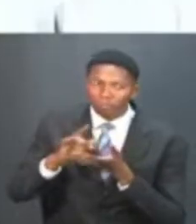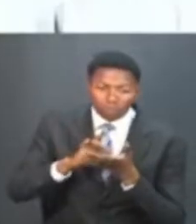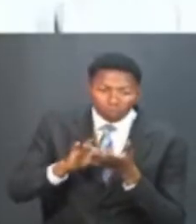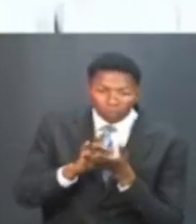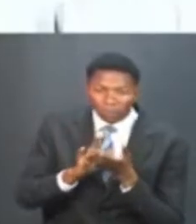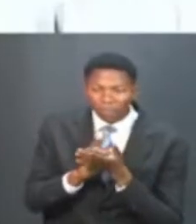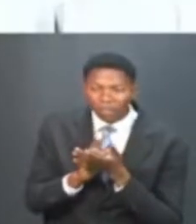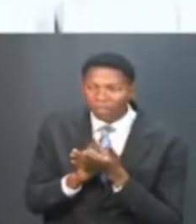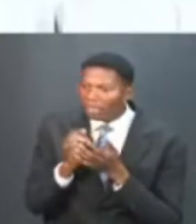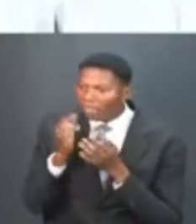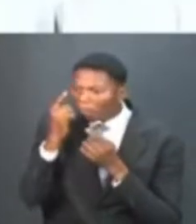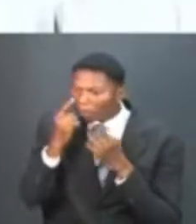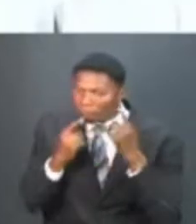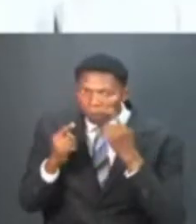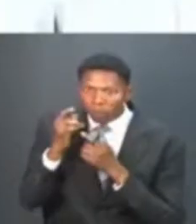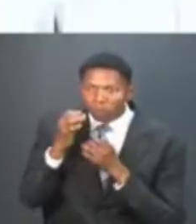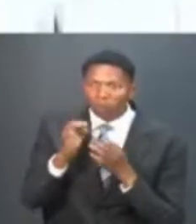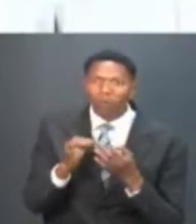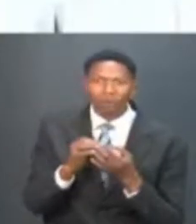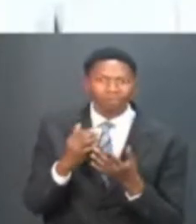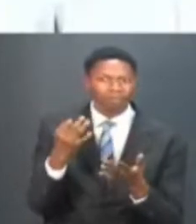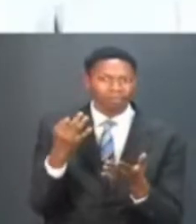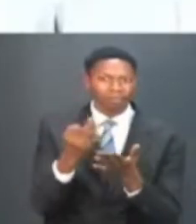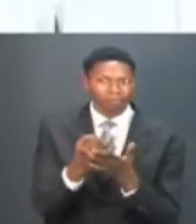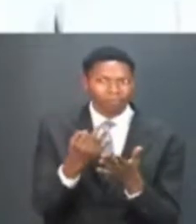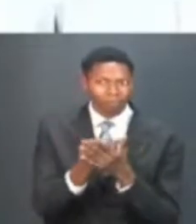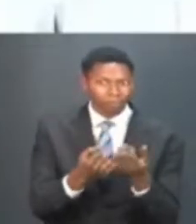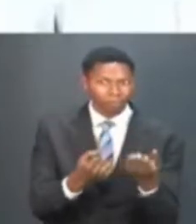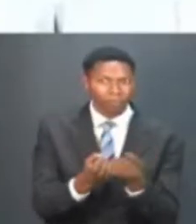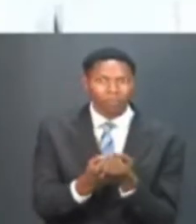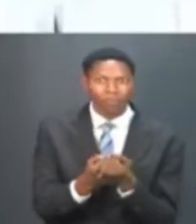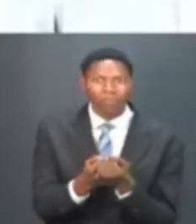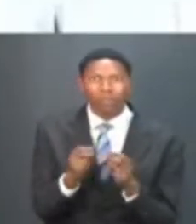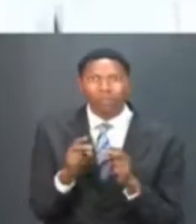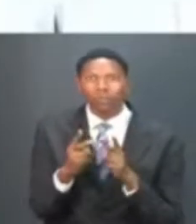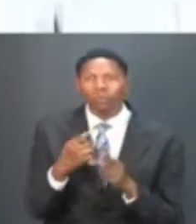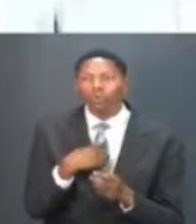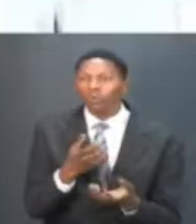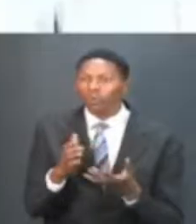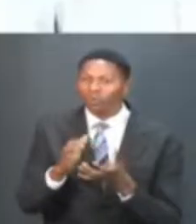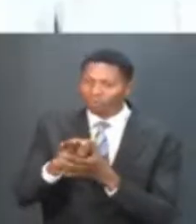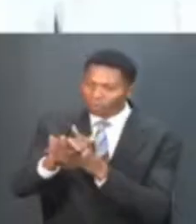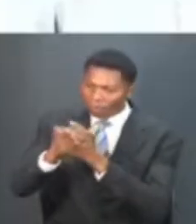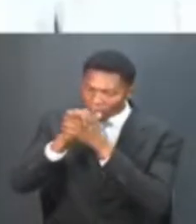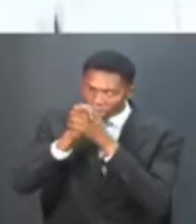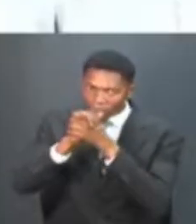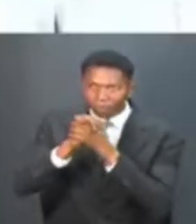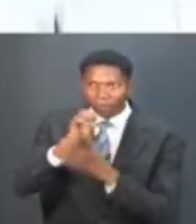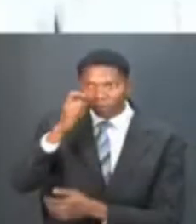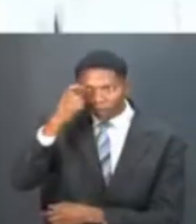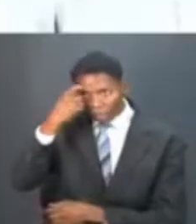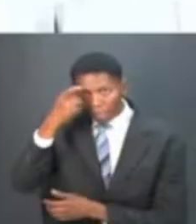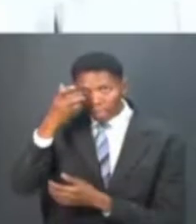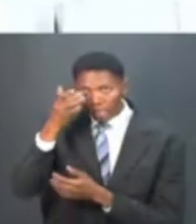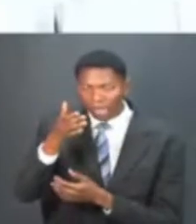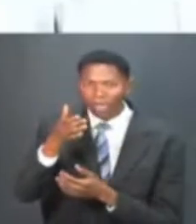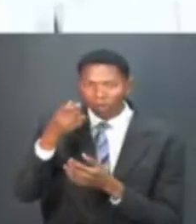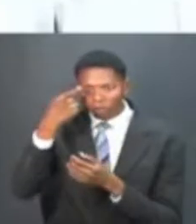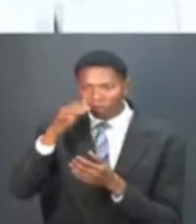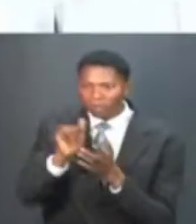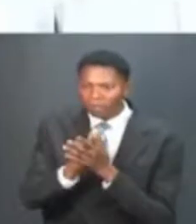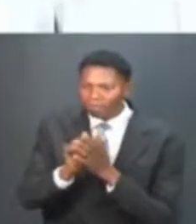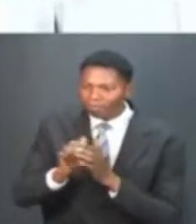because of Ghana Medical Trust Fund. And so we want to commend the President for such a huge